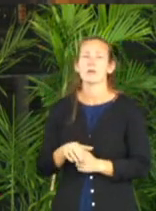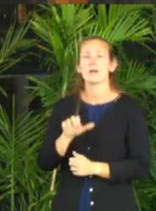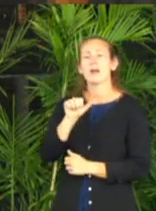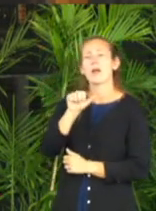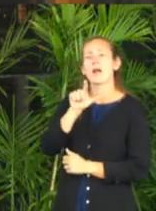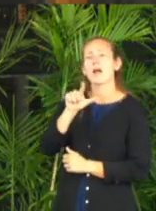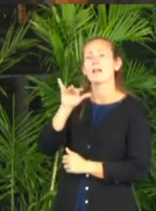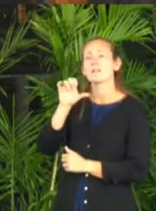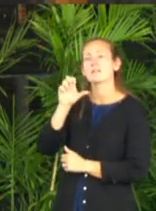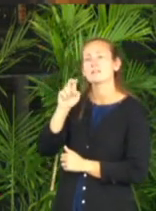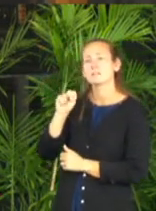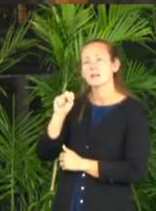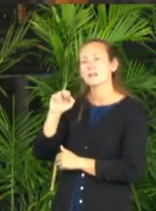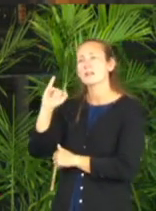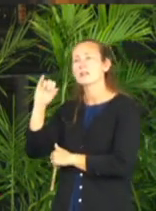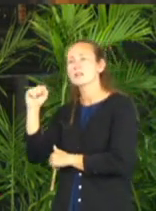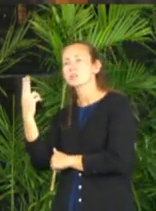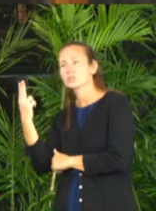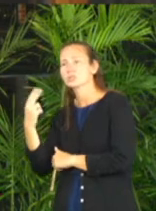Allison Bish,